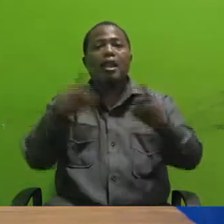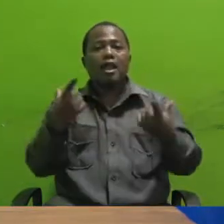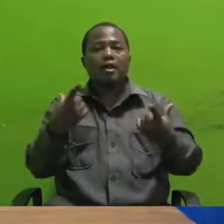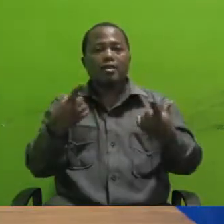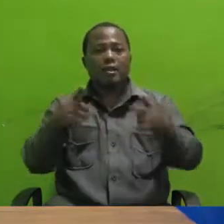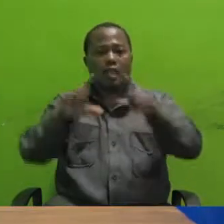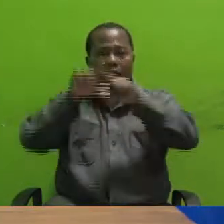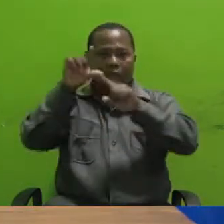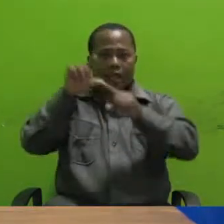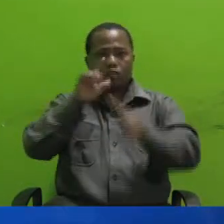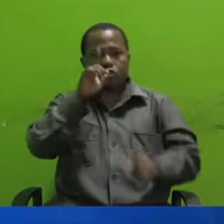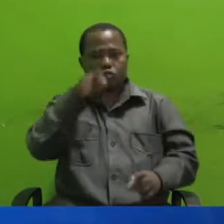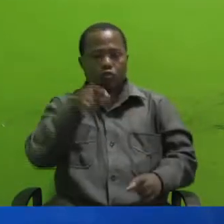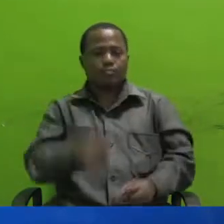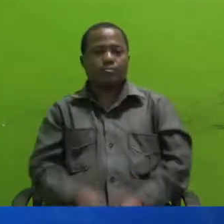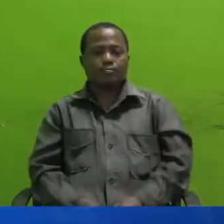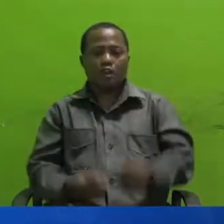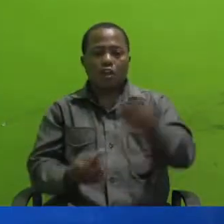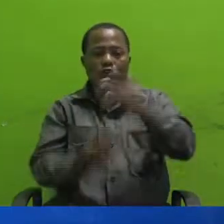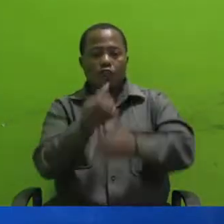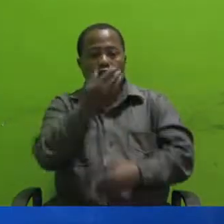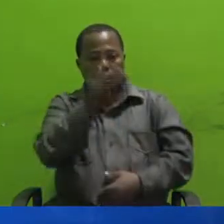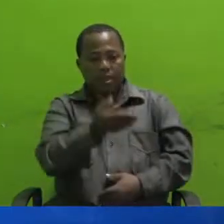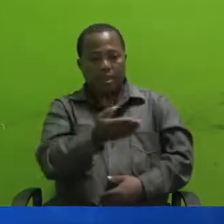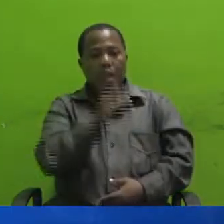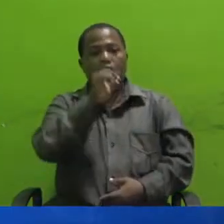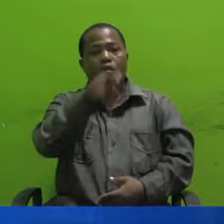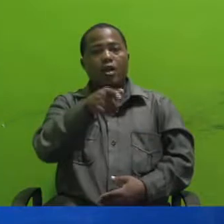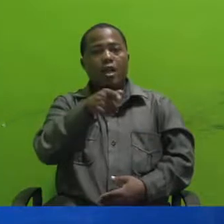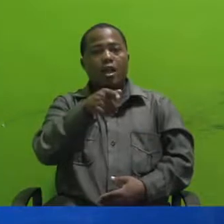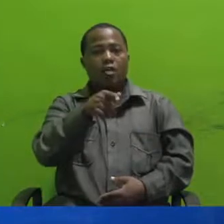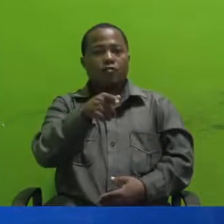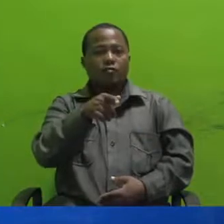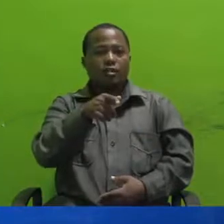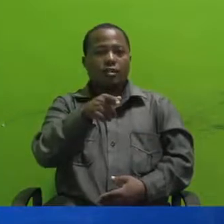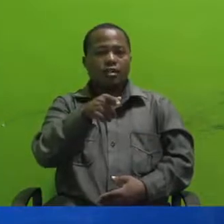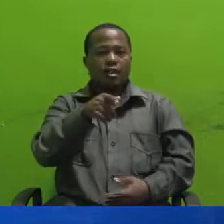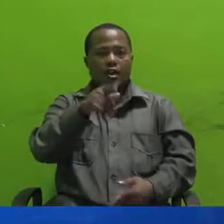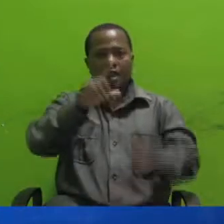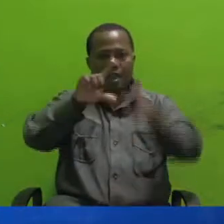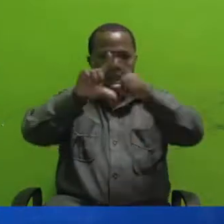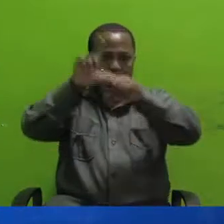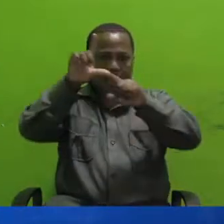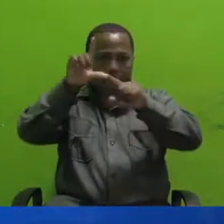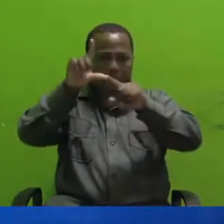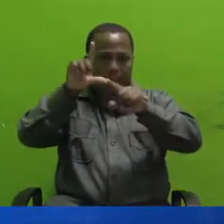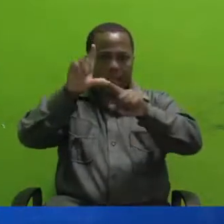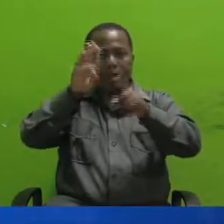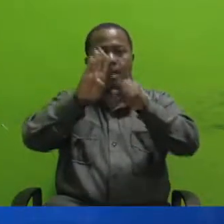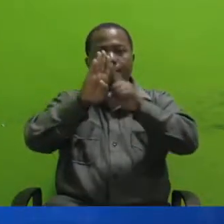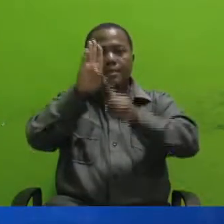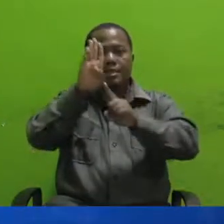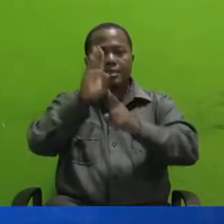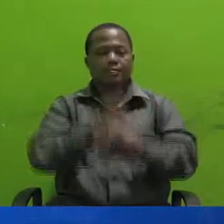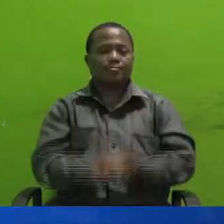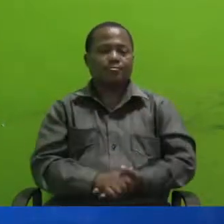right angle triangle. So from here we can have sine of angle beta